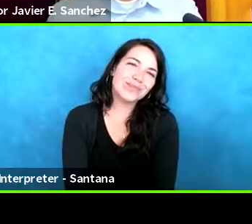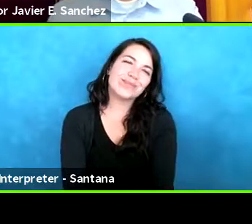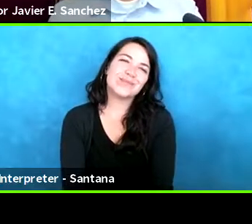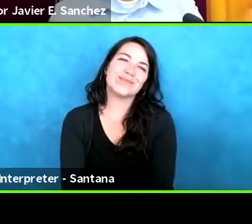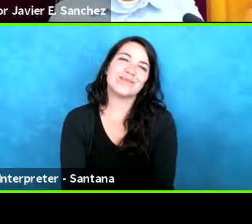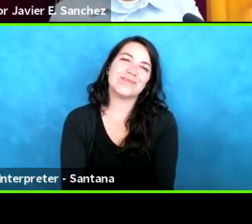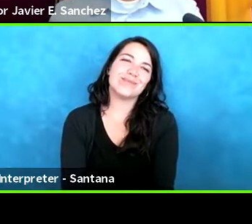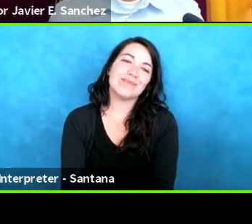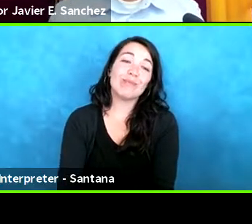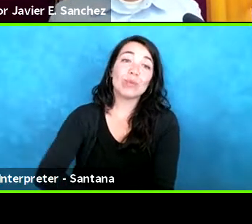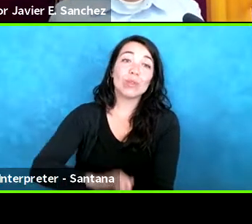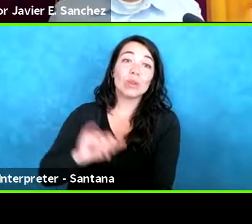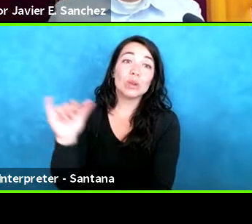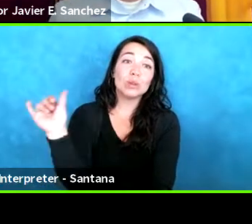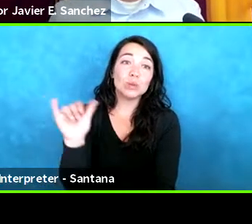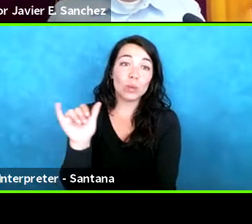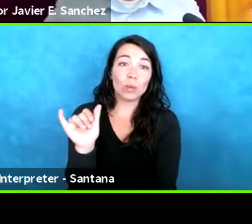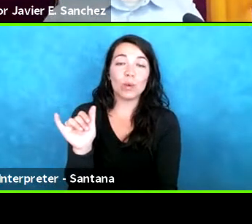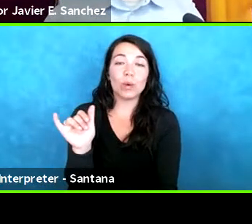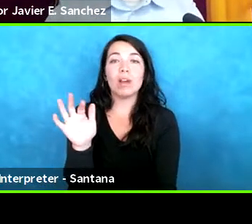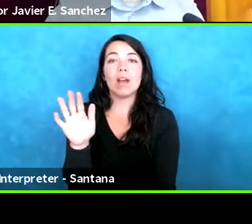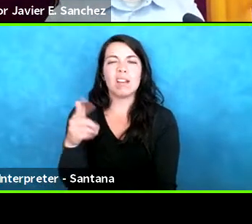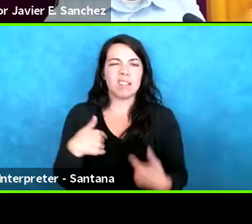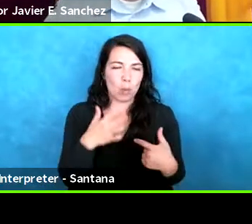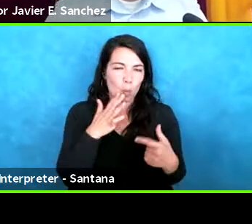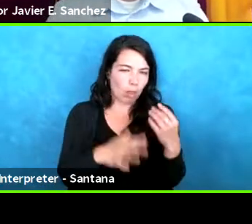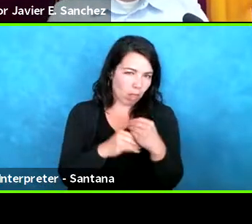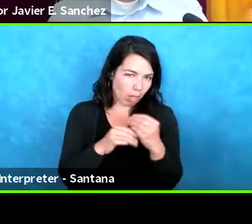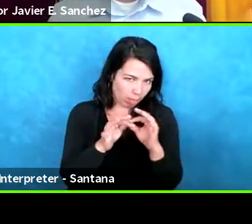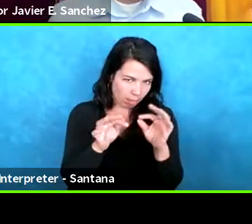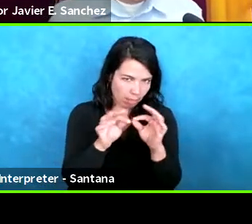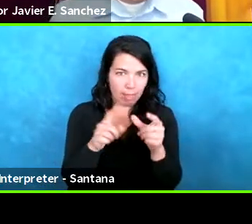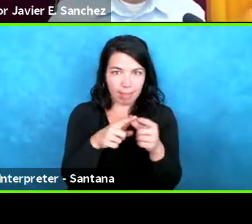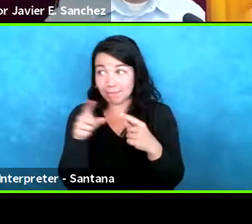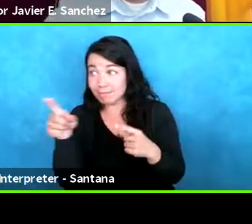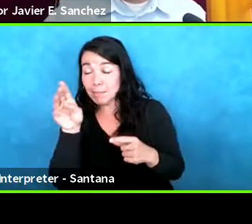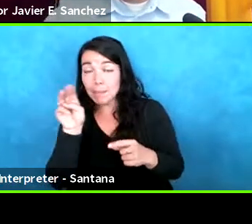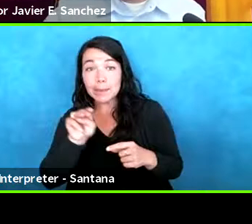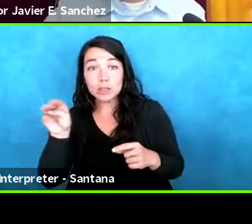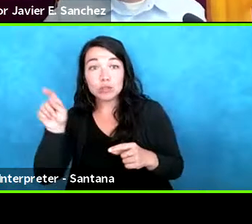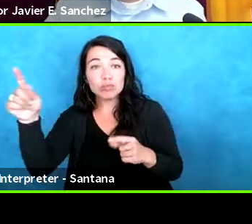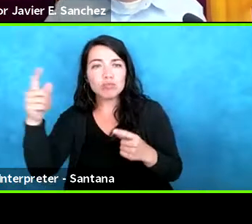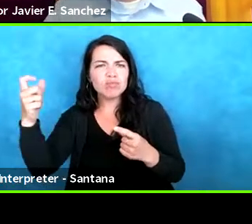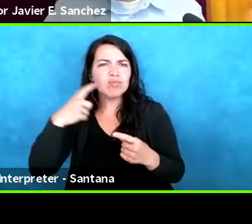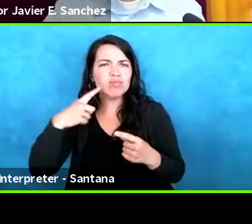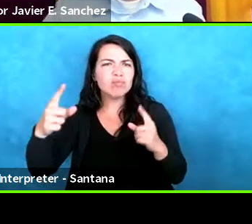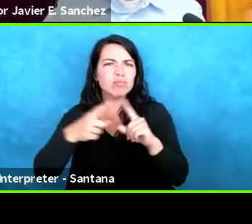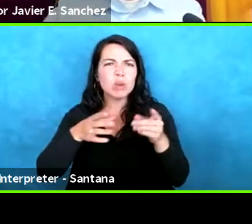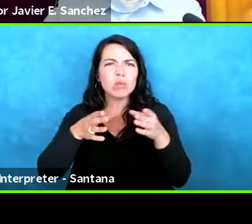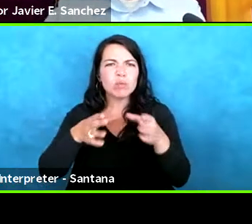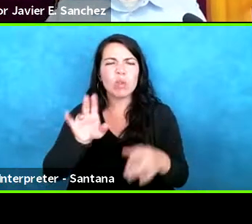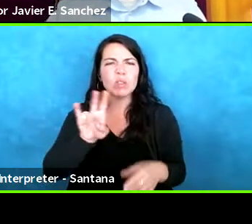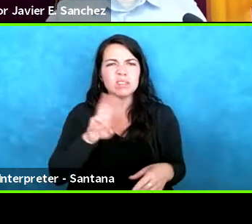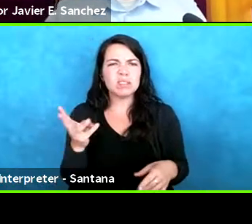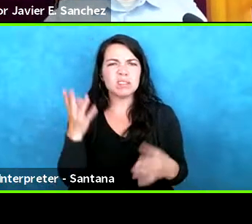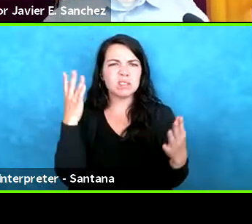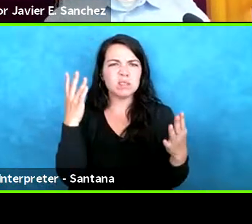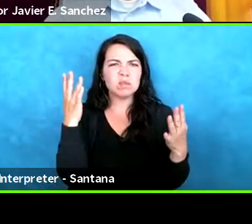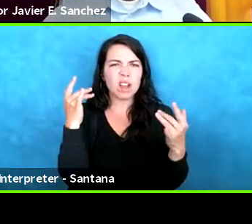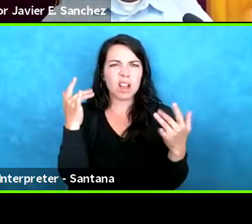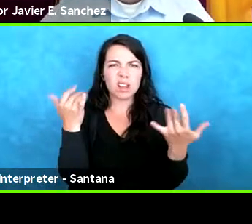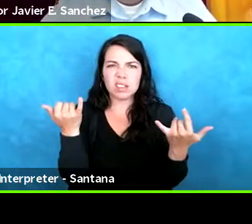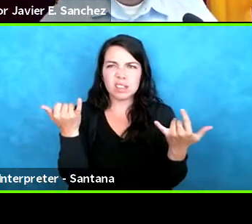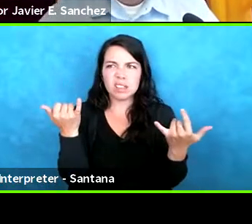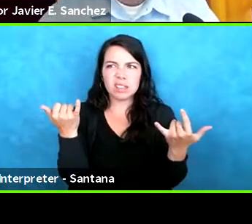Also, and then I'll go ahead and finish up, and Councilor Manny Martinez, in regards to your question on regards to State Road 76 as to the reason why